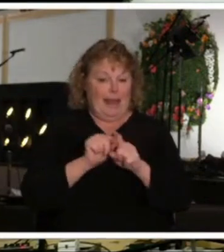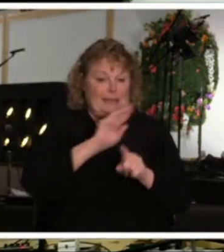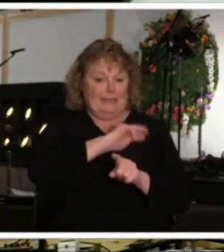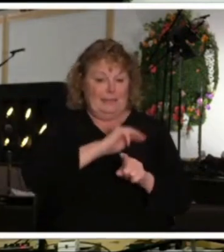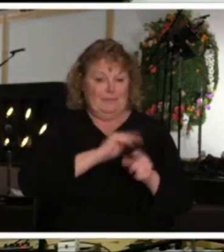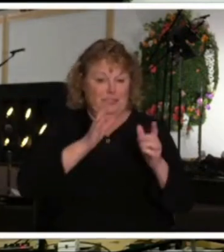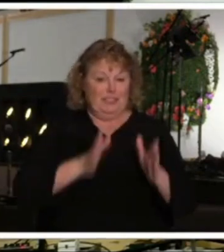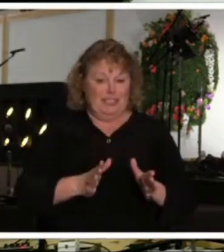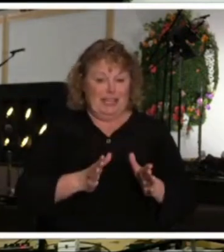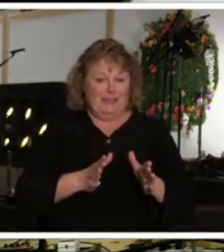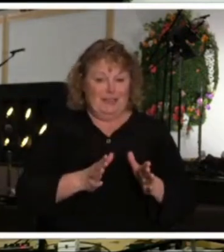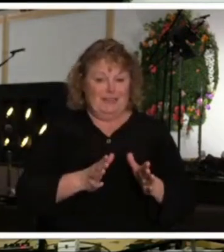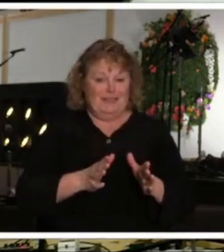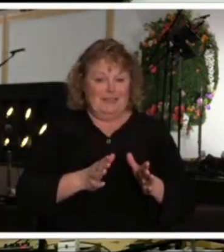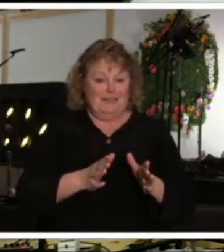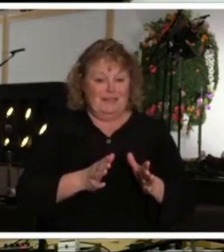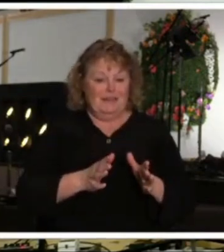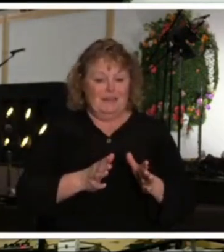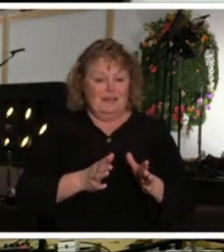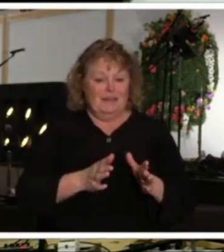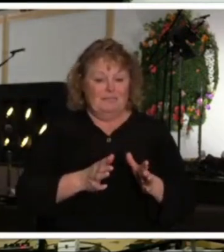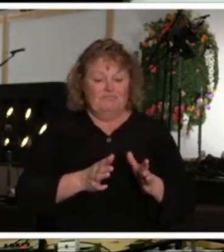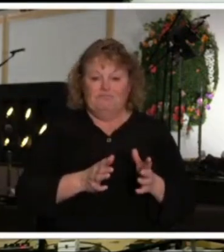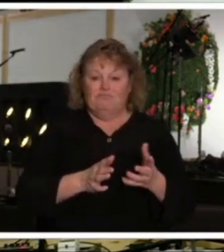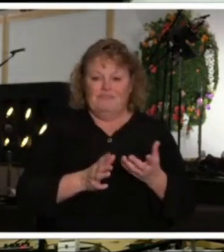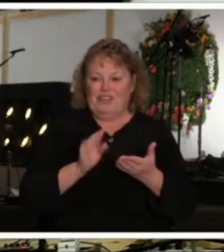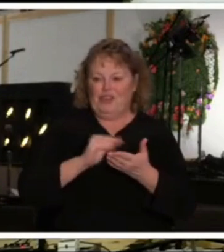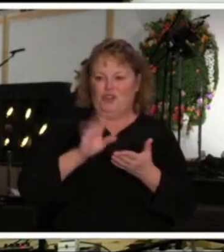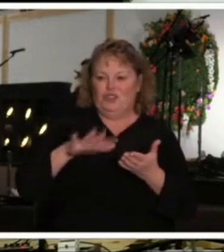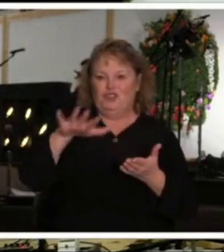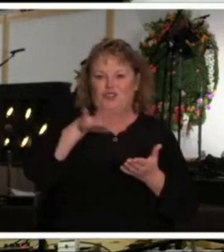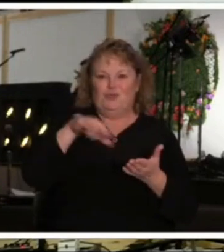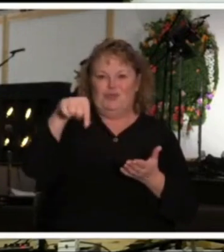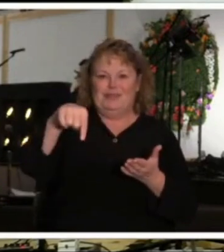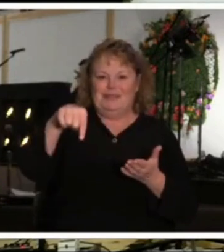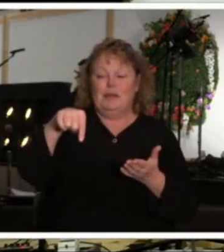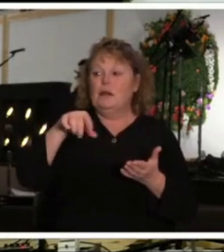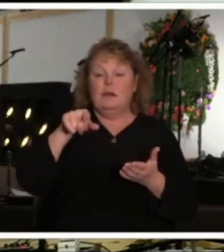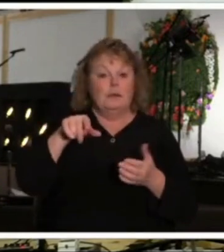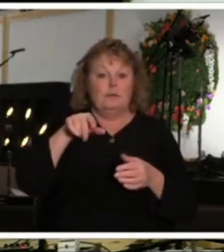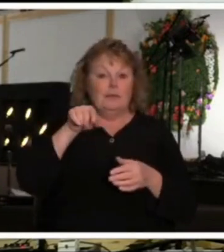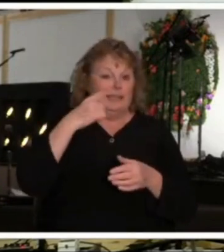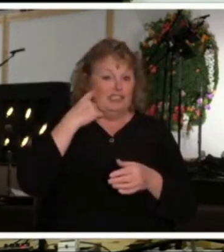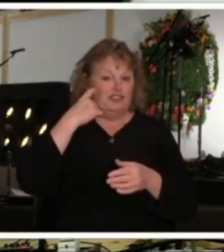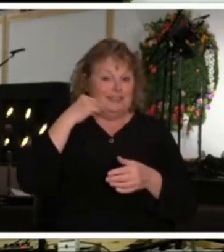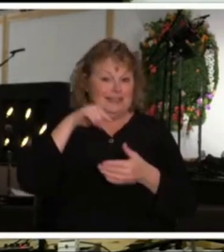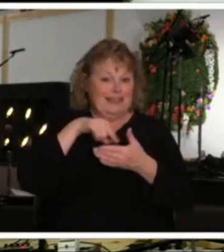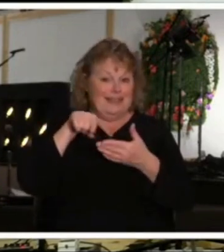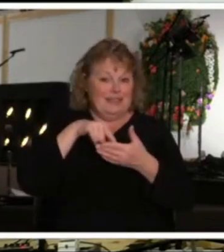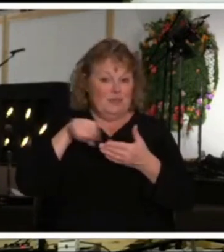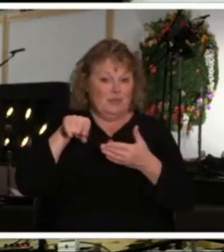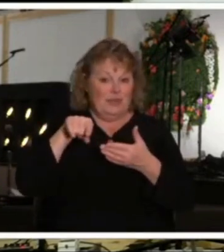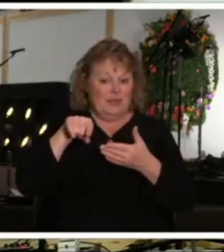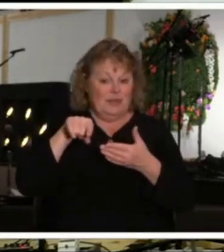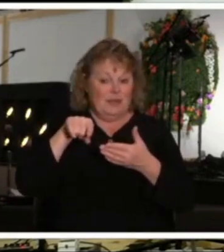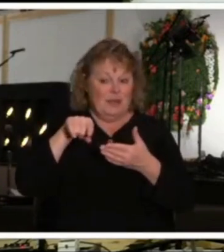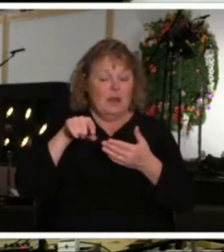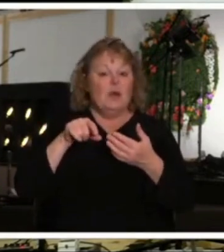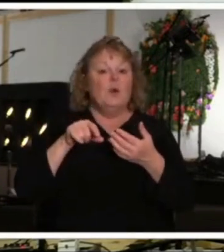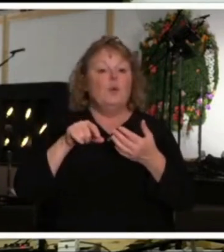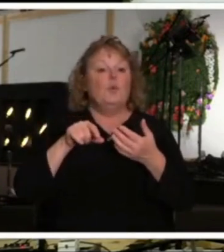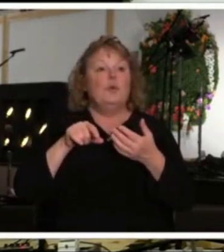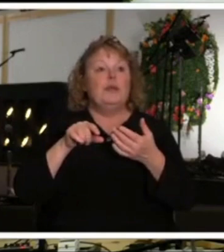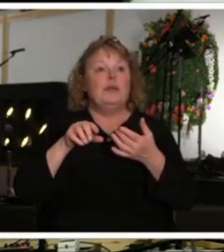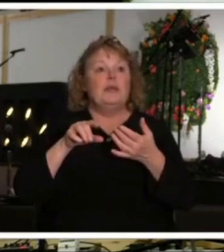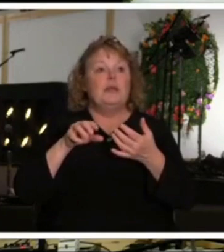That there are students, and I want you to also know that this past week we have sponsored and picked up